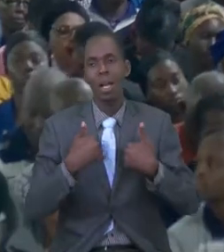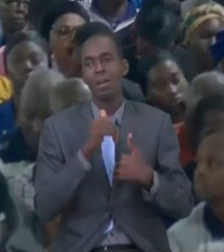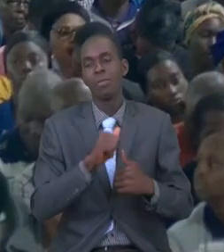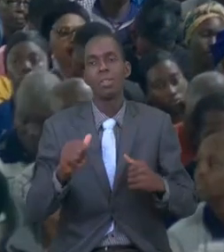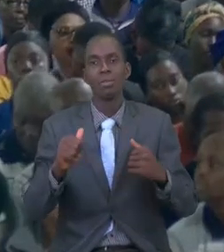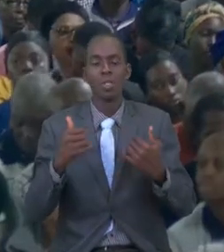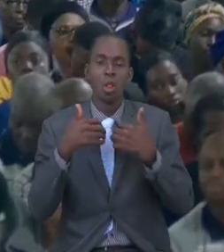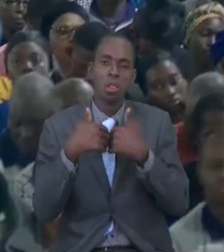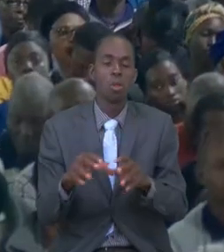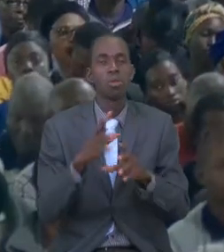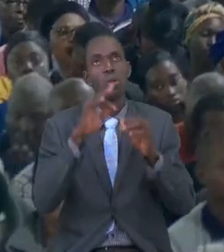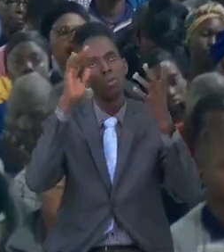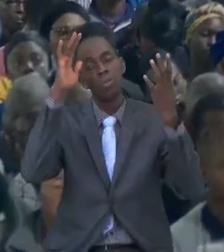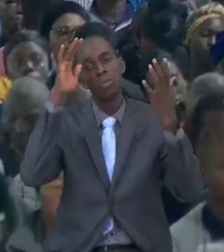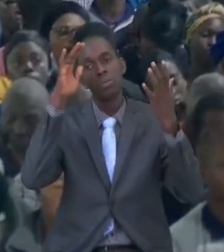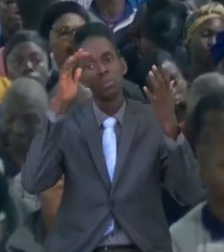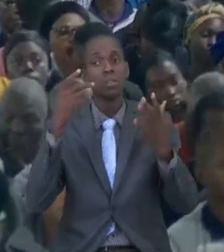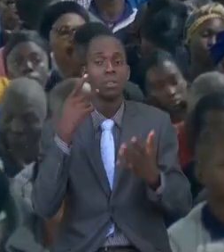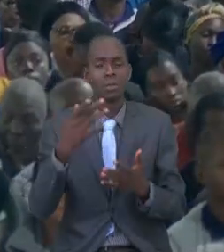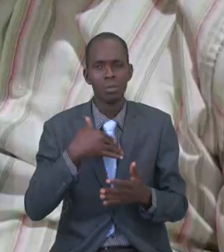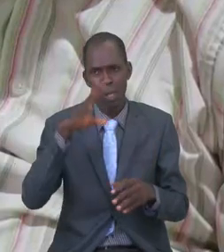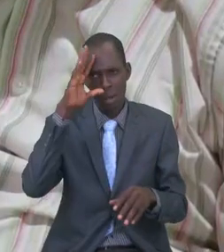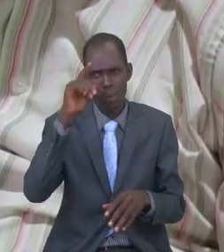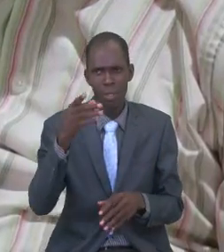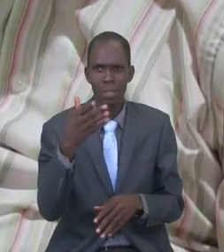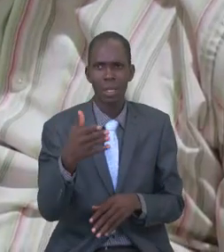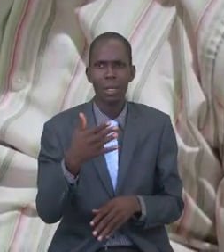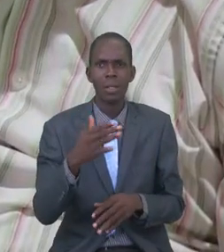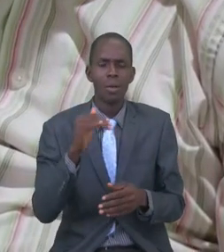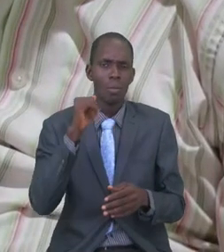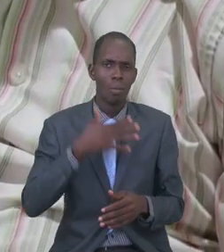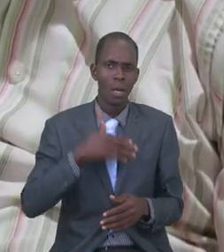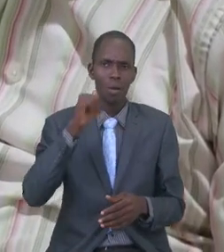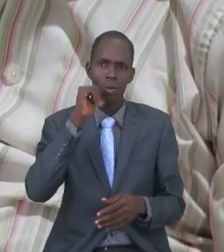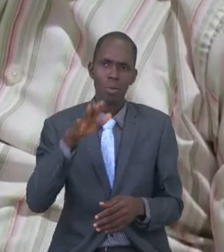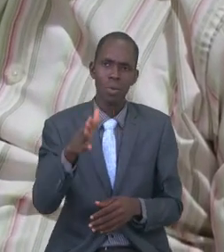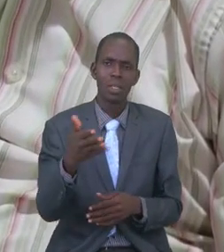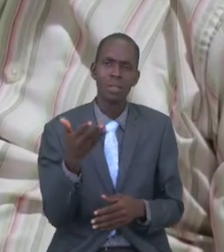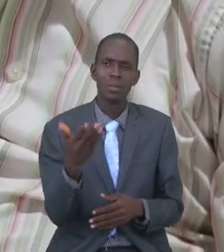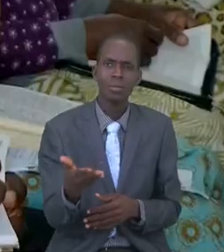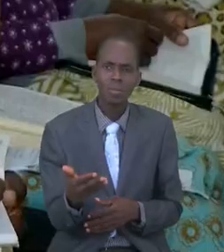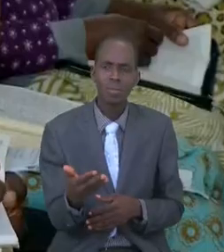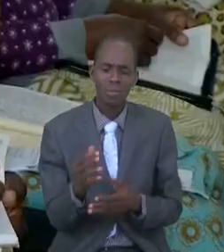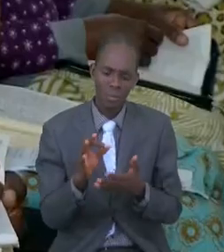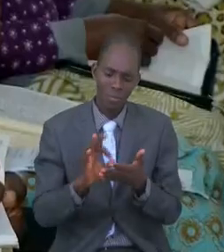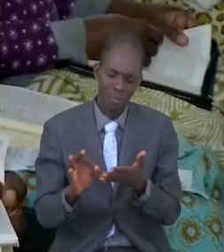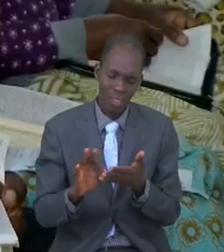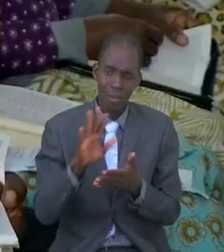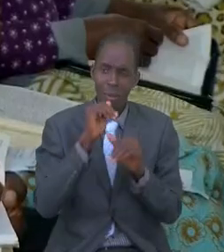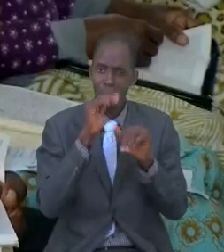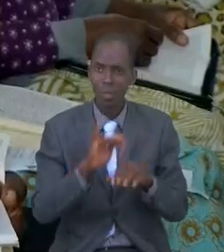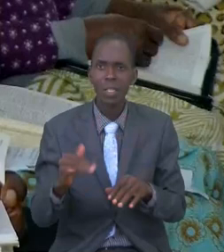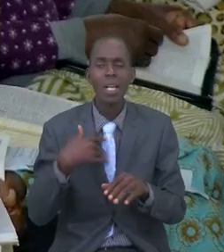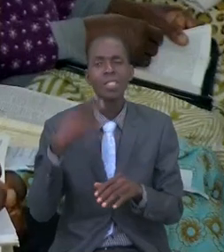man, my brother there, such a woman, my sister there, count your blessings and see what